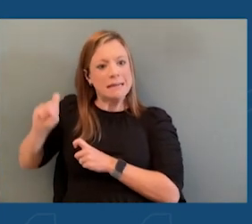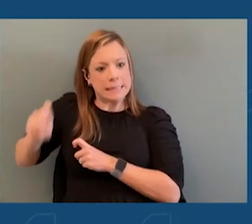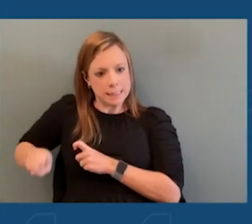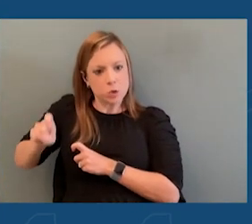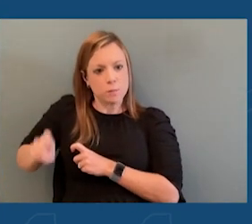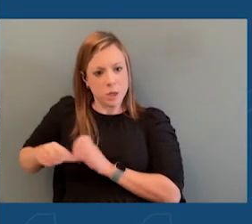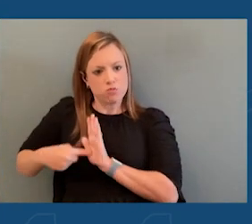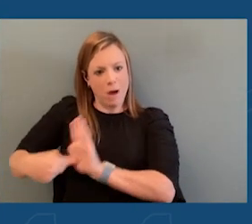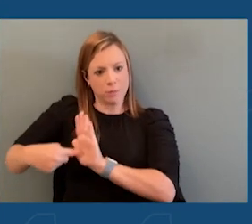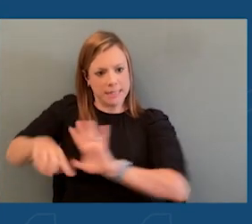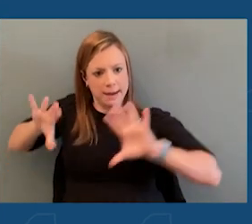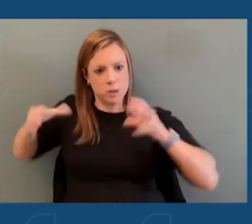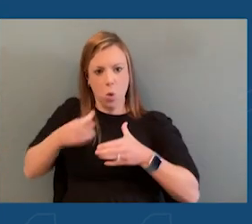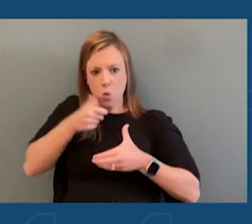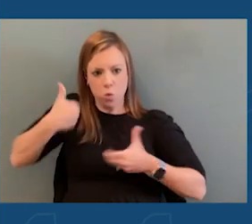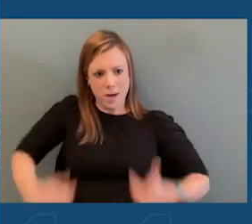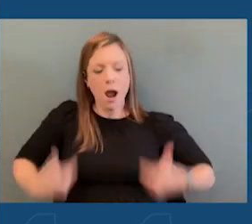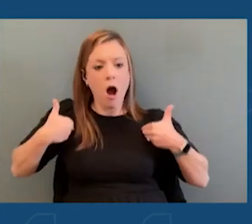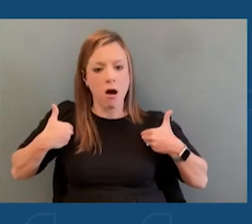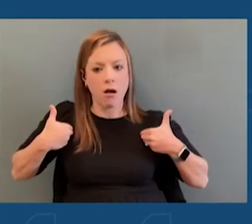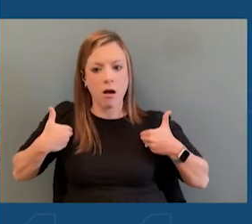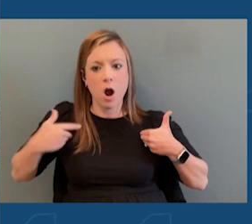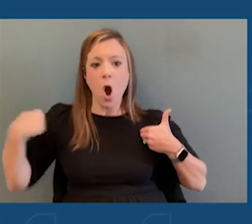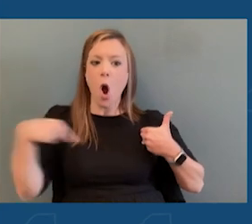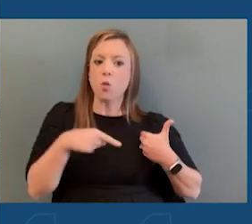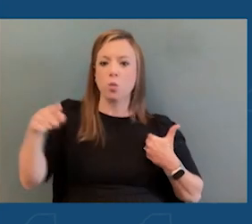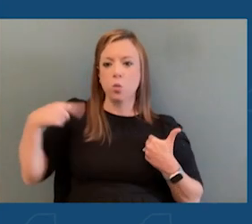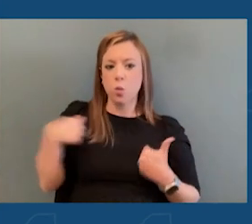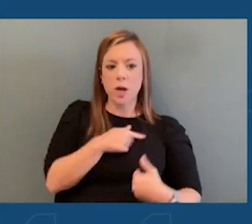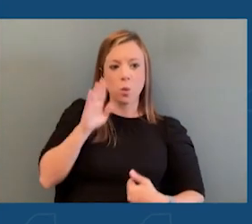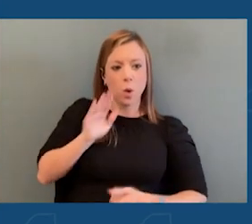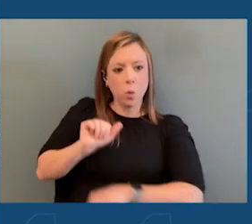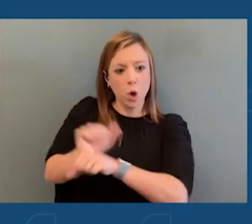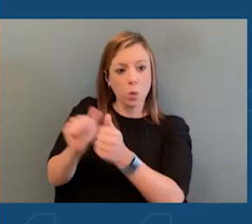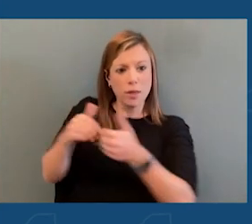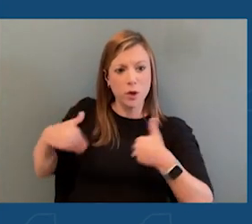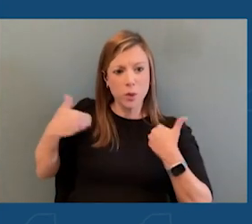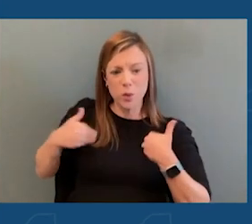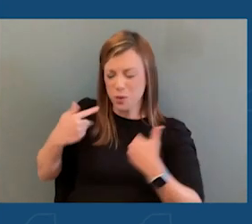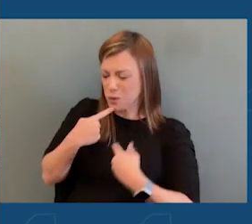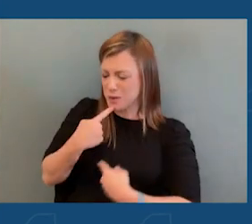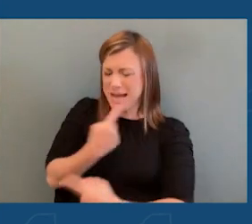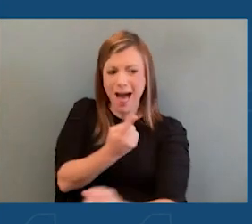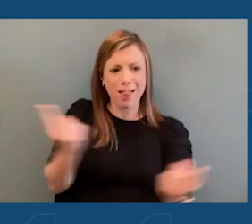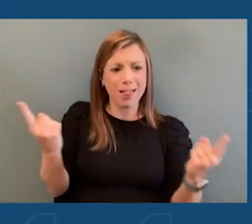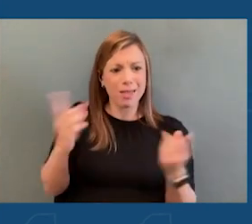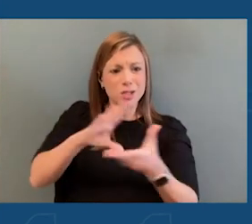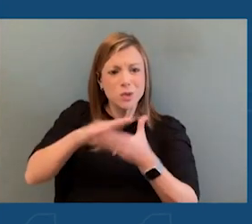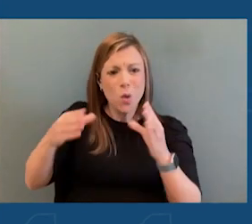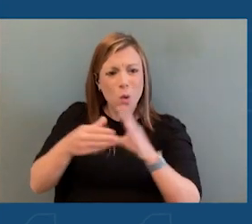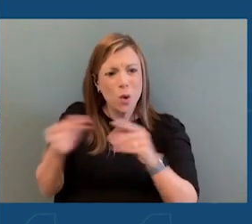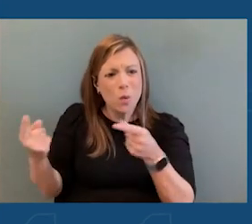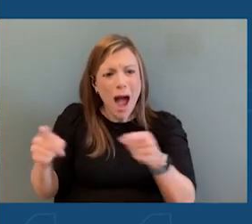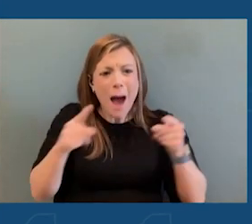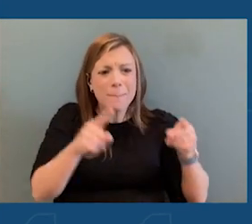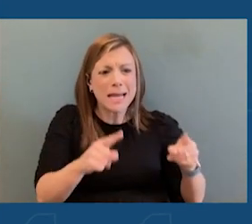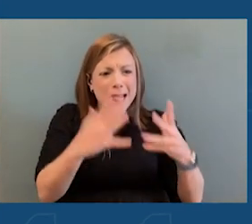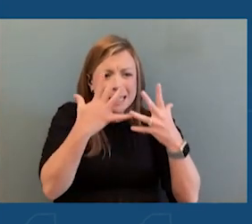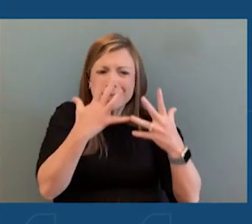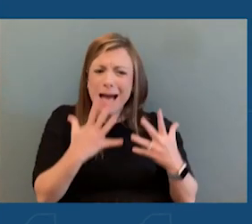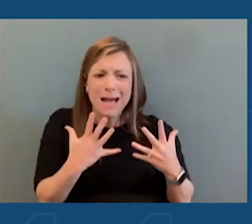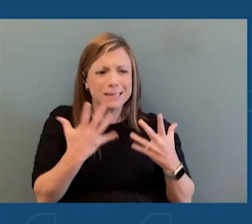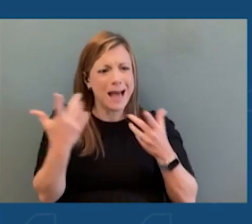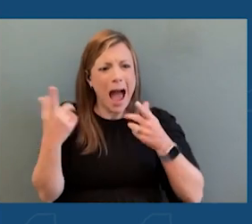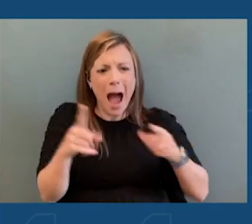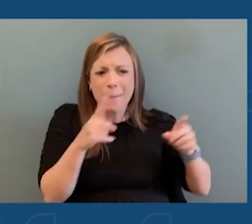be working with the youth to tell the story of happiness and sadness that we live in this community, and also the